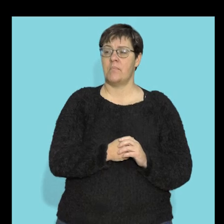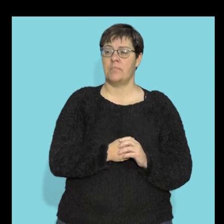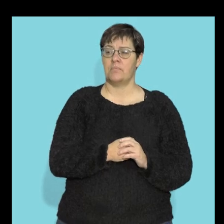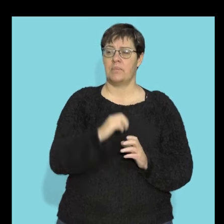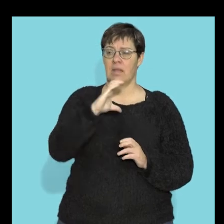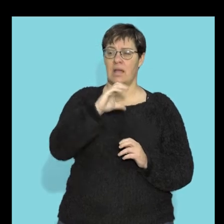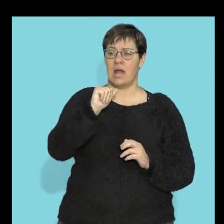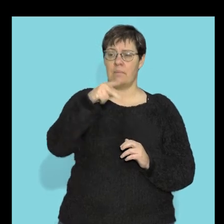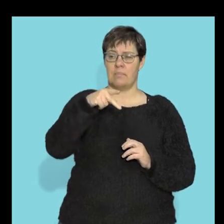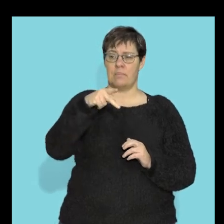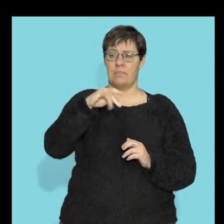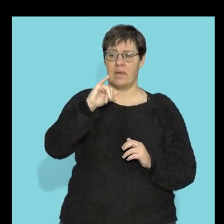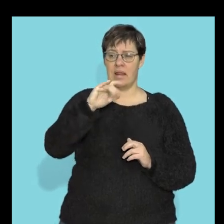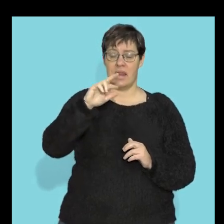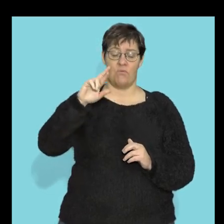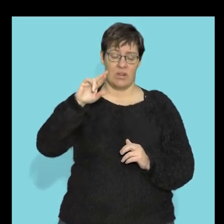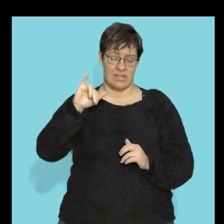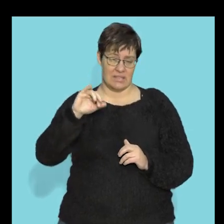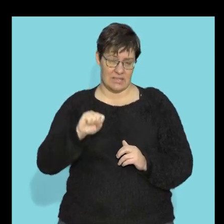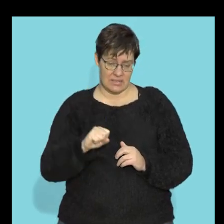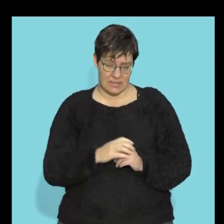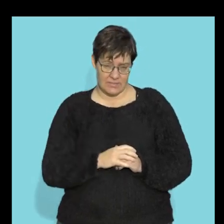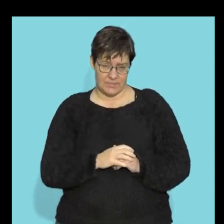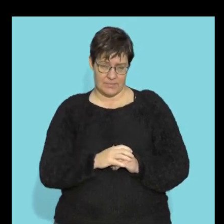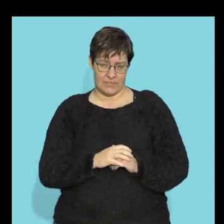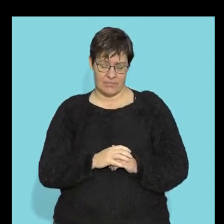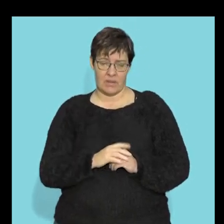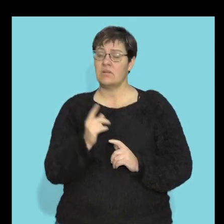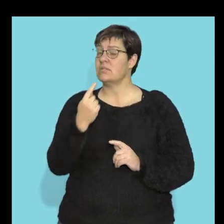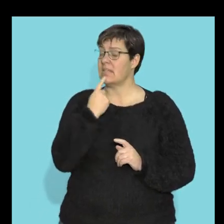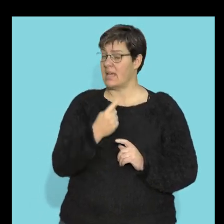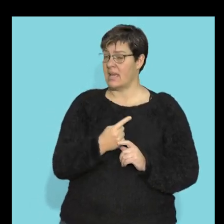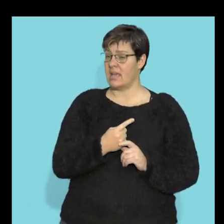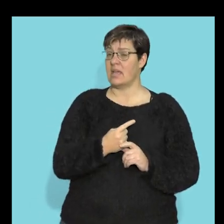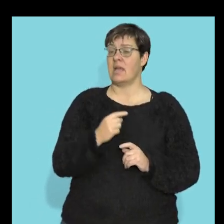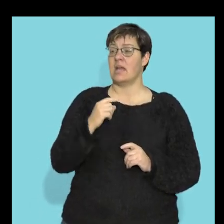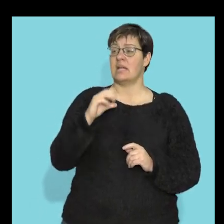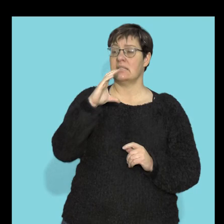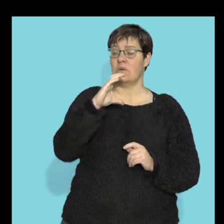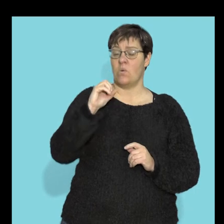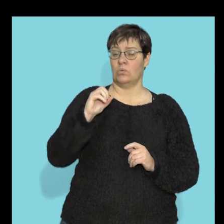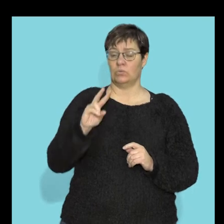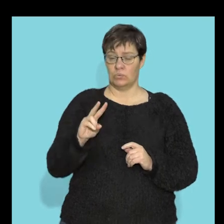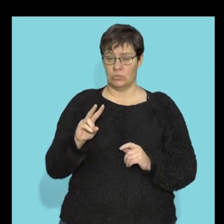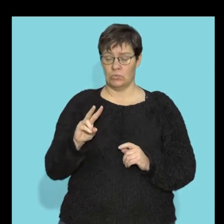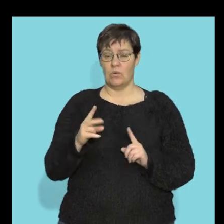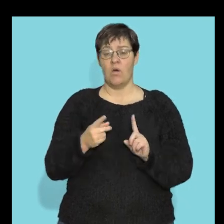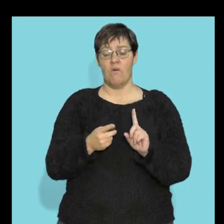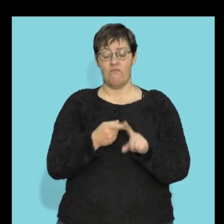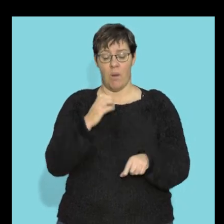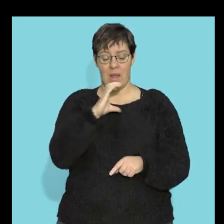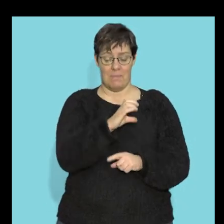with a diagram, they've got the gills. All right, it says, so the carbon dioxide diffuses from